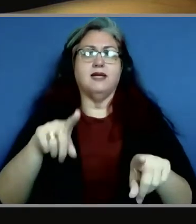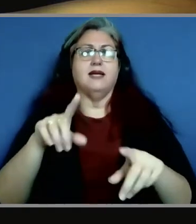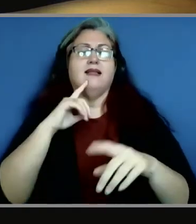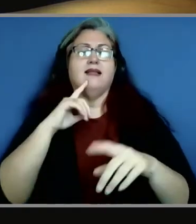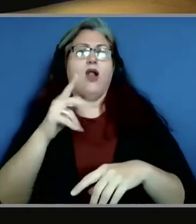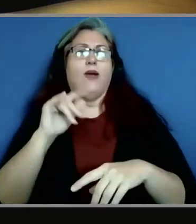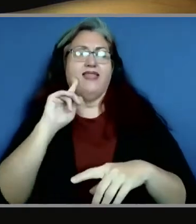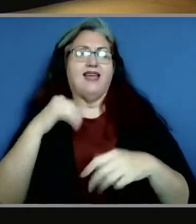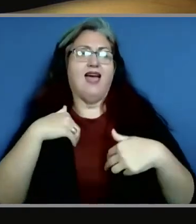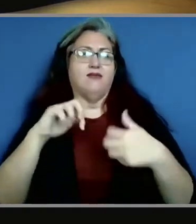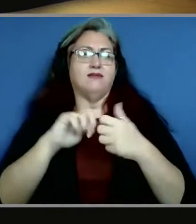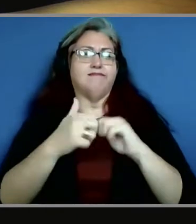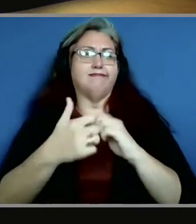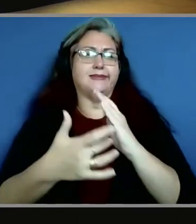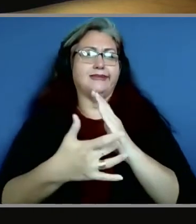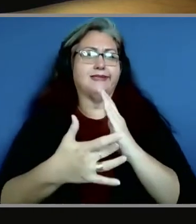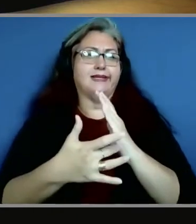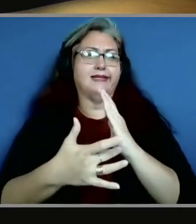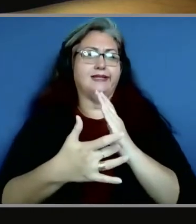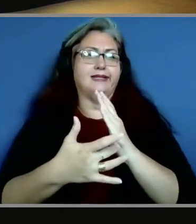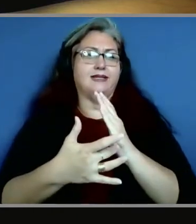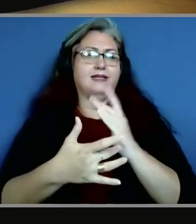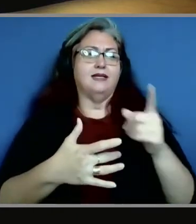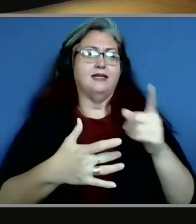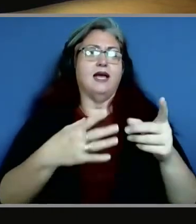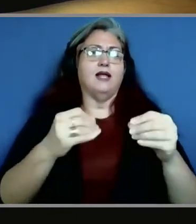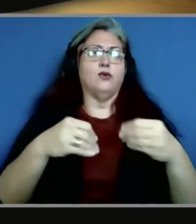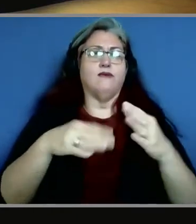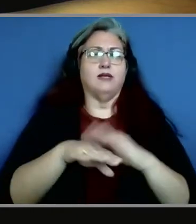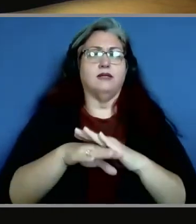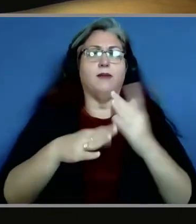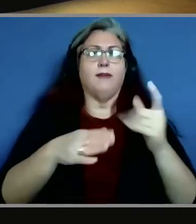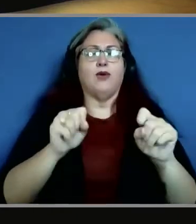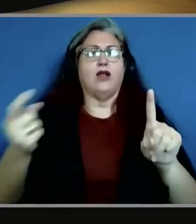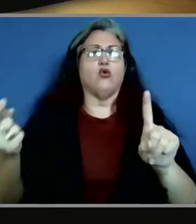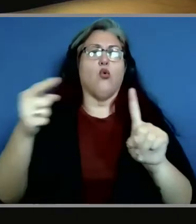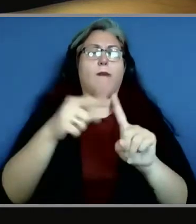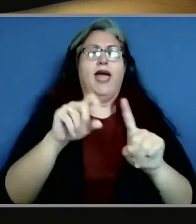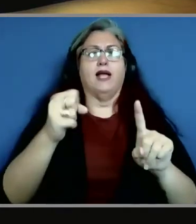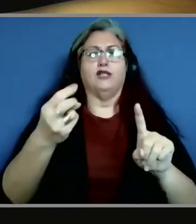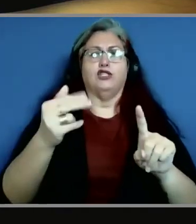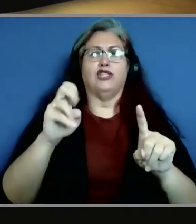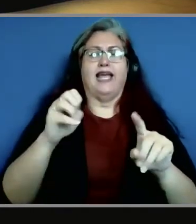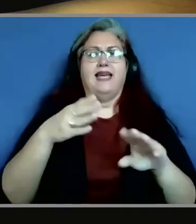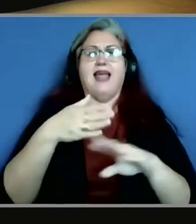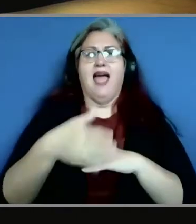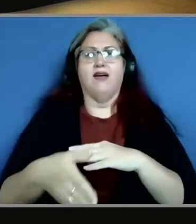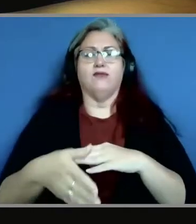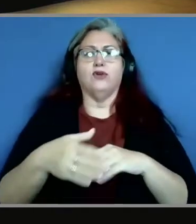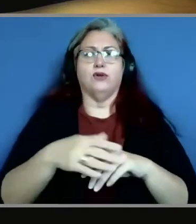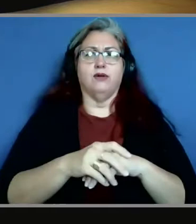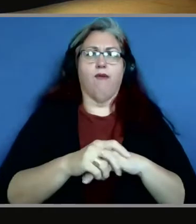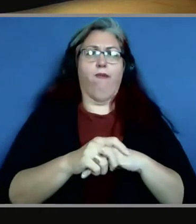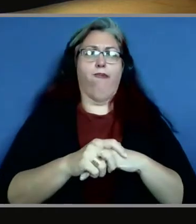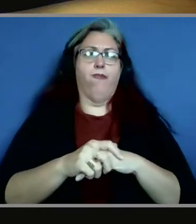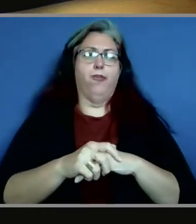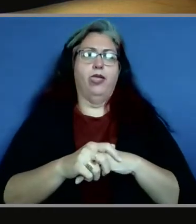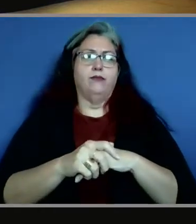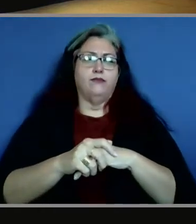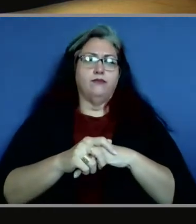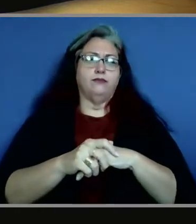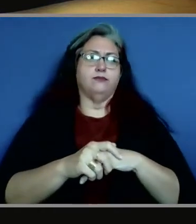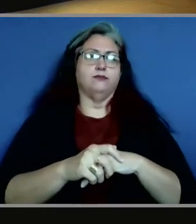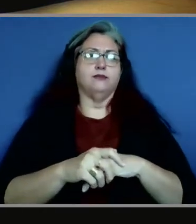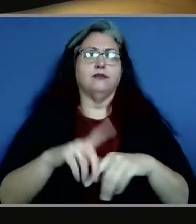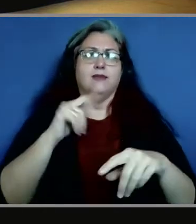some technical They have difficulties. access. Maybe we can go back to Shane after. Internet This is